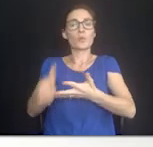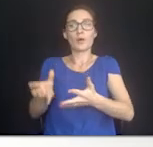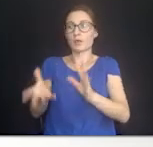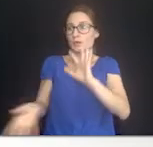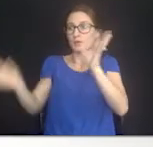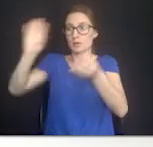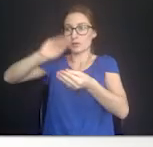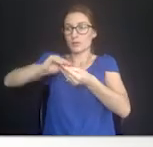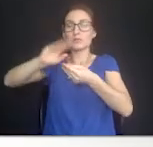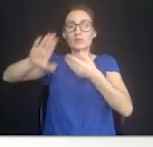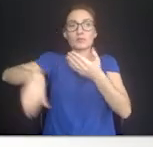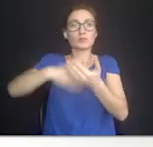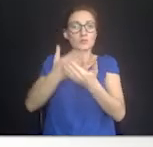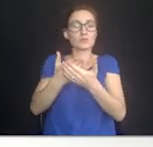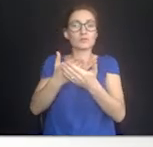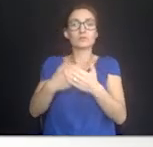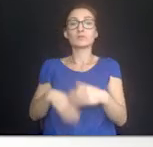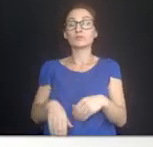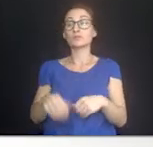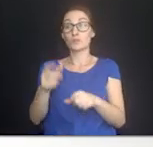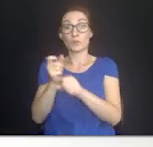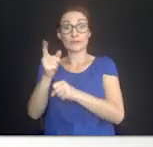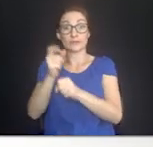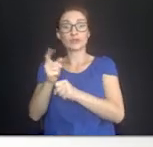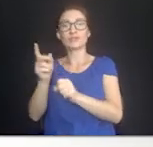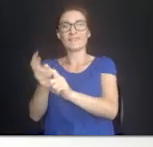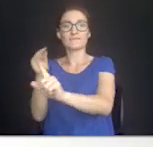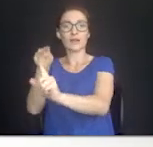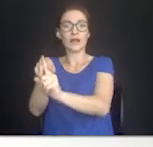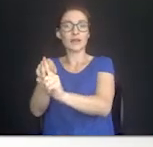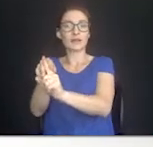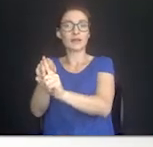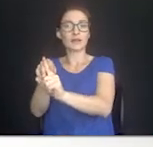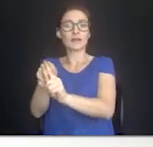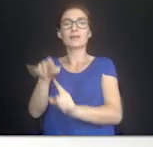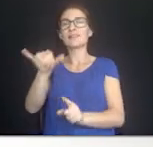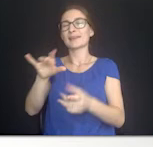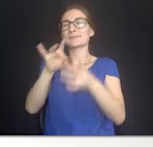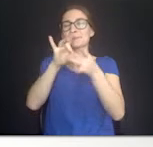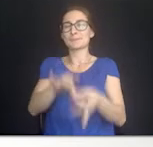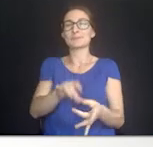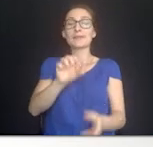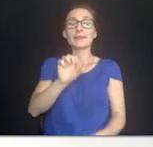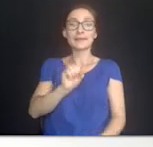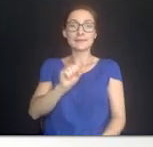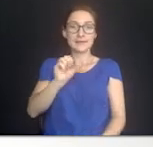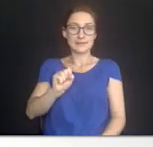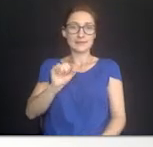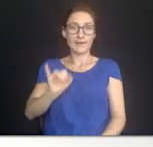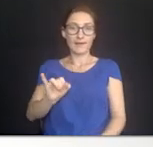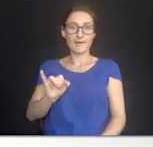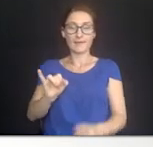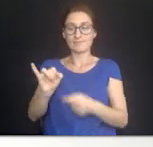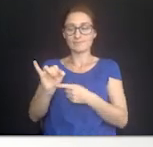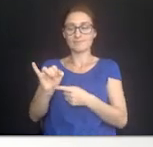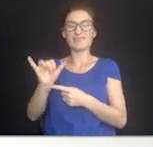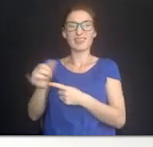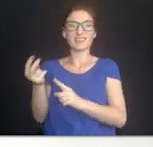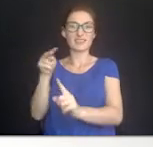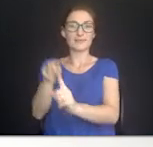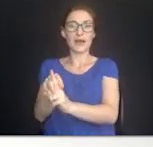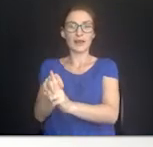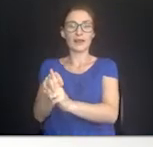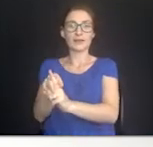going to be filings, just like you do, which it really is connected to SSI, right? That's the filing that it's connected to, because we're talking